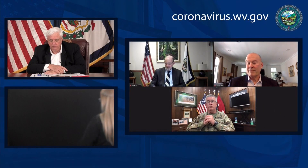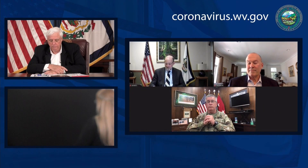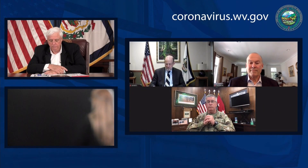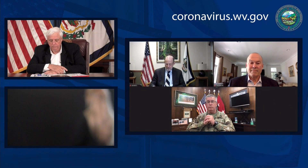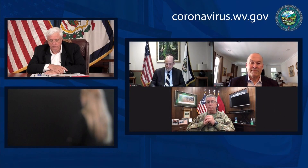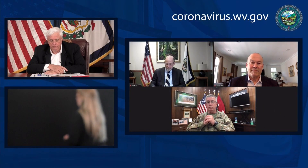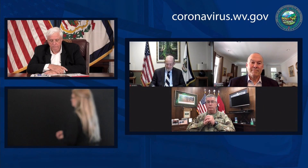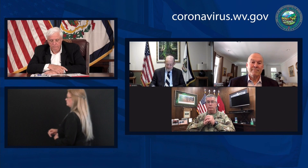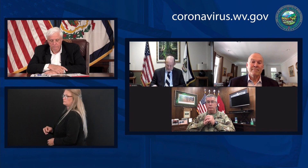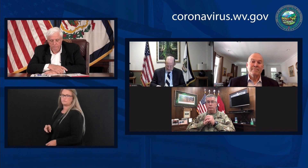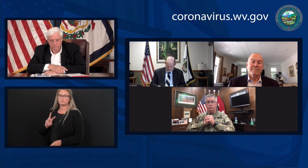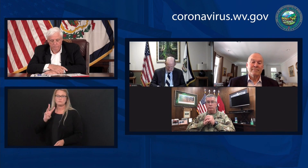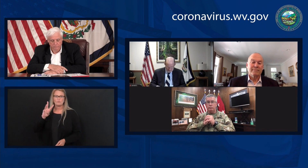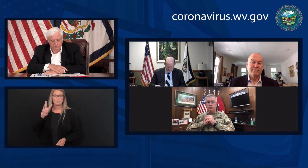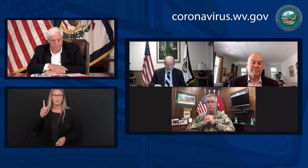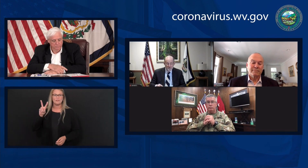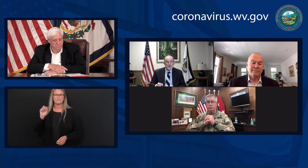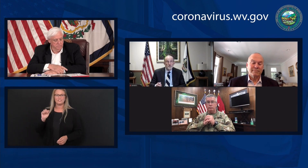Metro News.